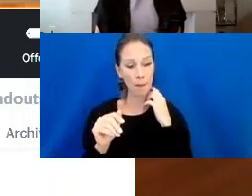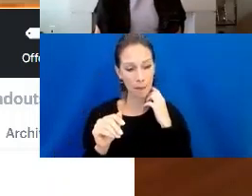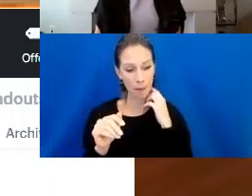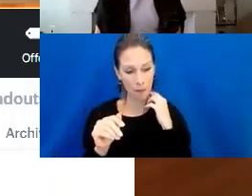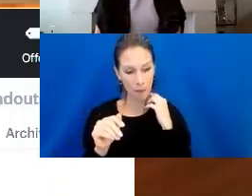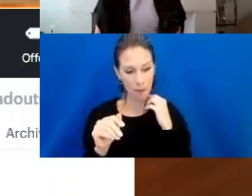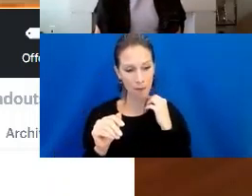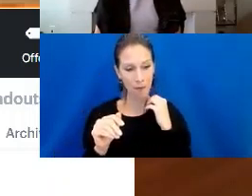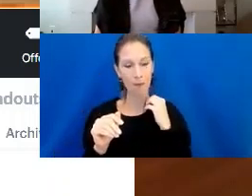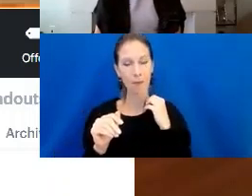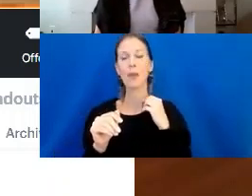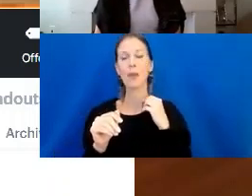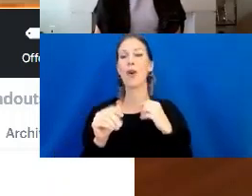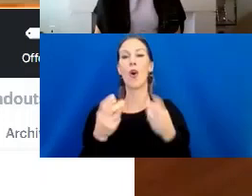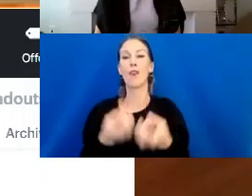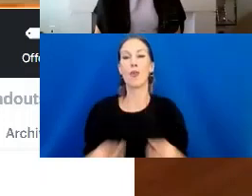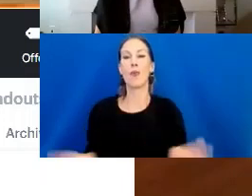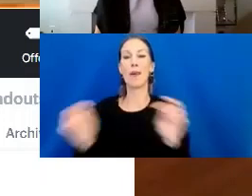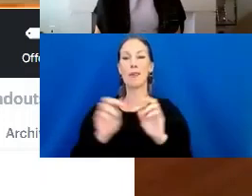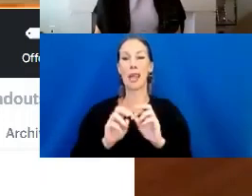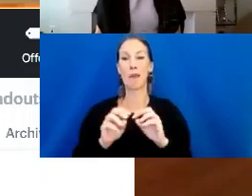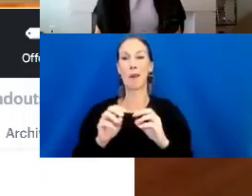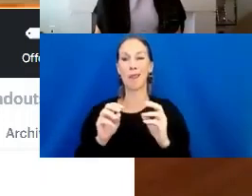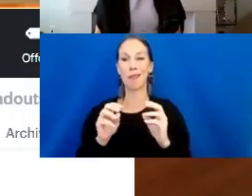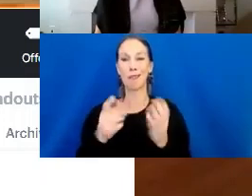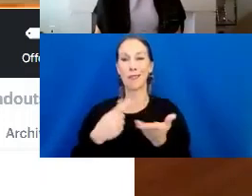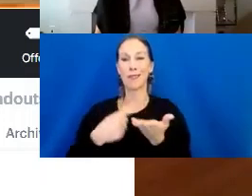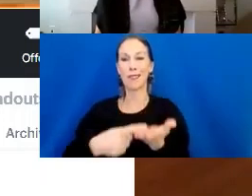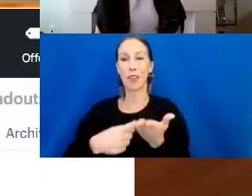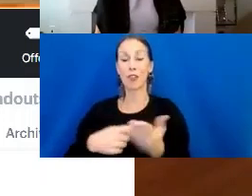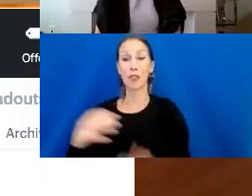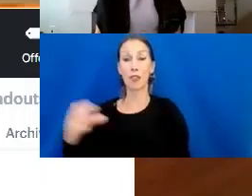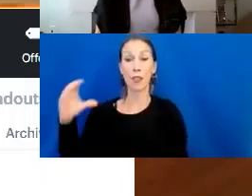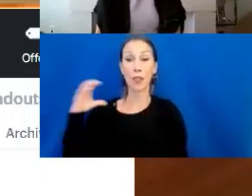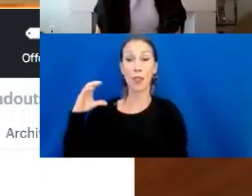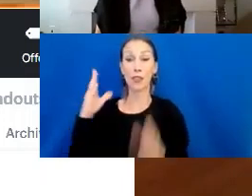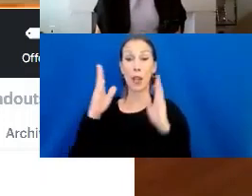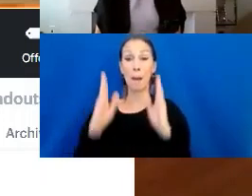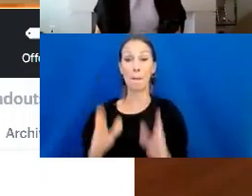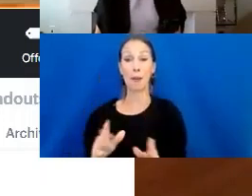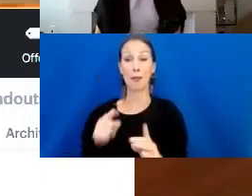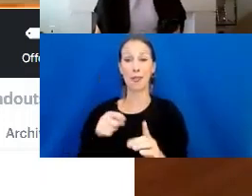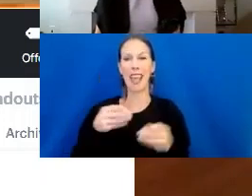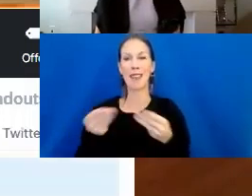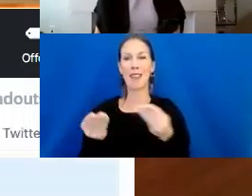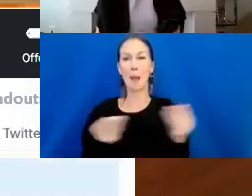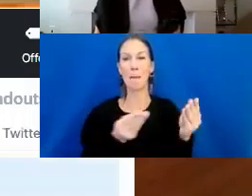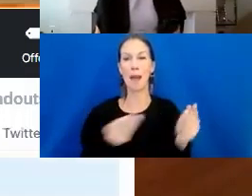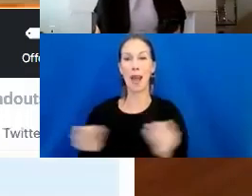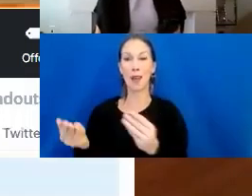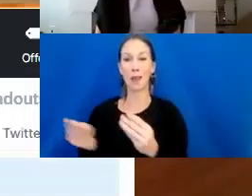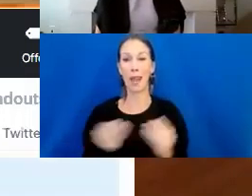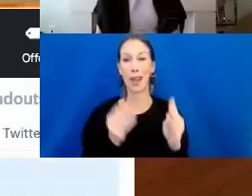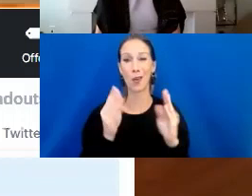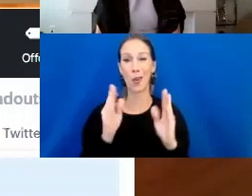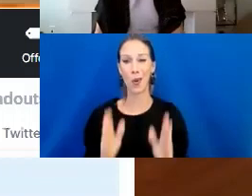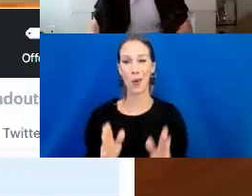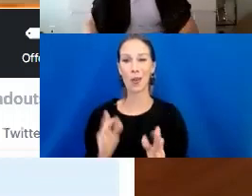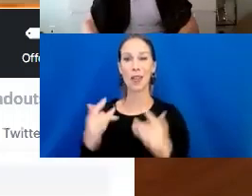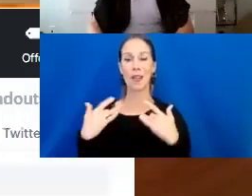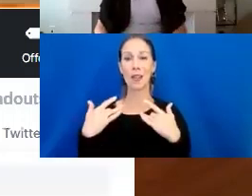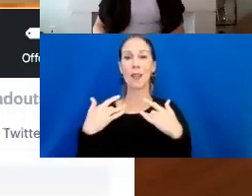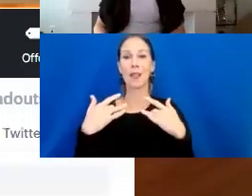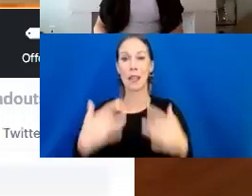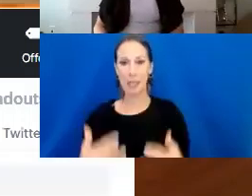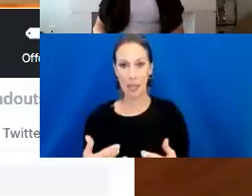roundtable sessions, the chair, who is moderator and would typically do that function in